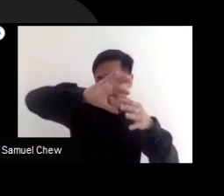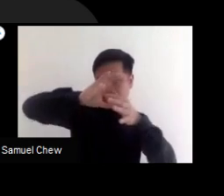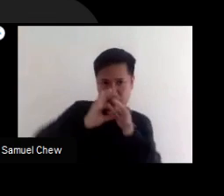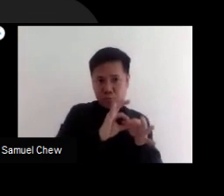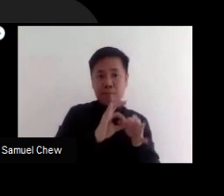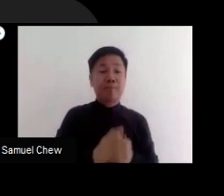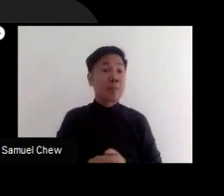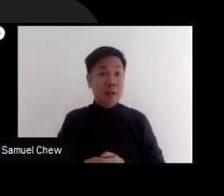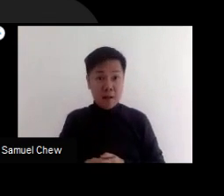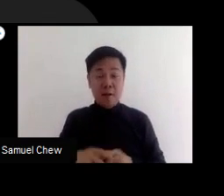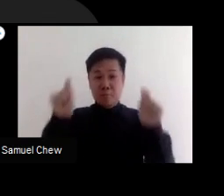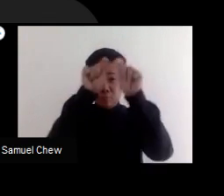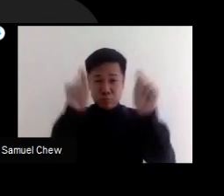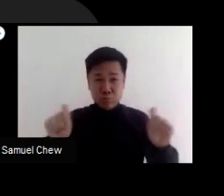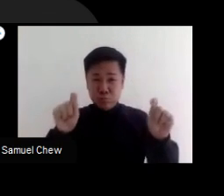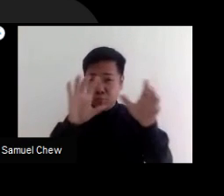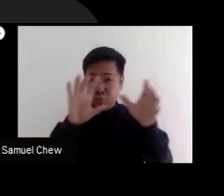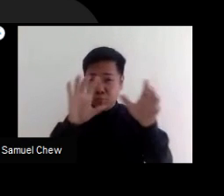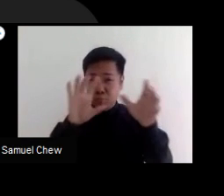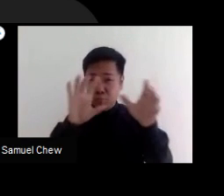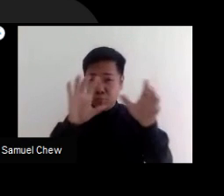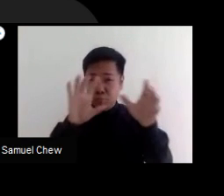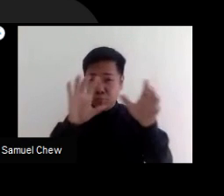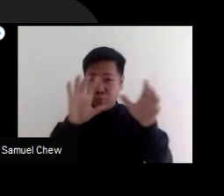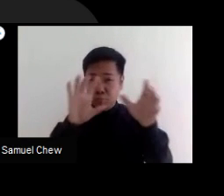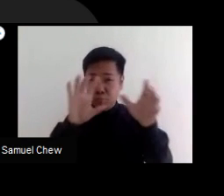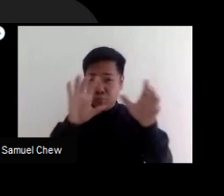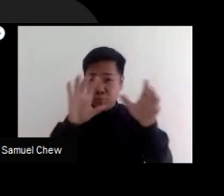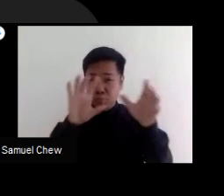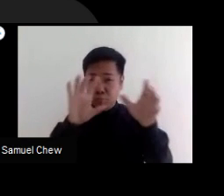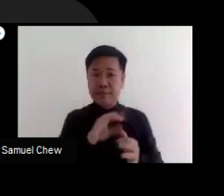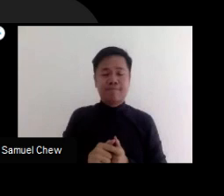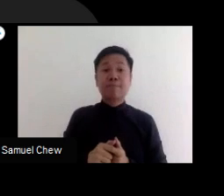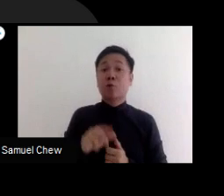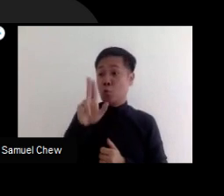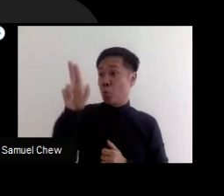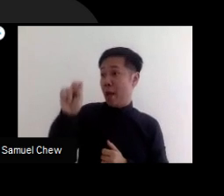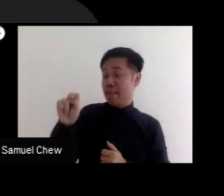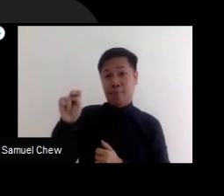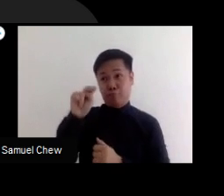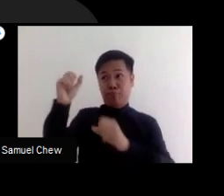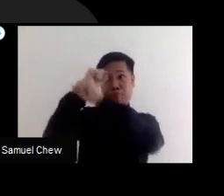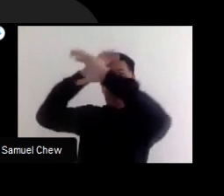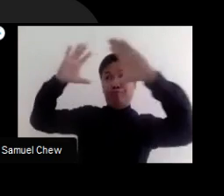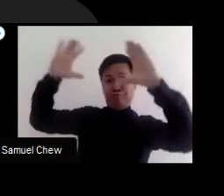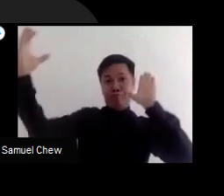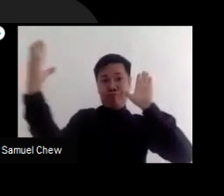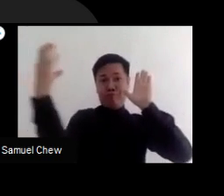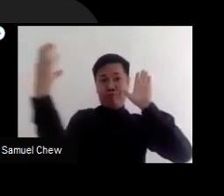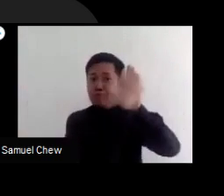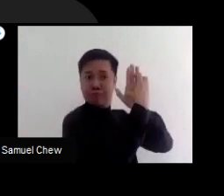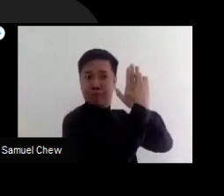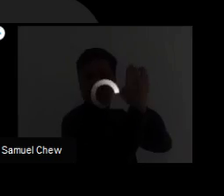to purpose and principle of UN Charter and international law, multilateralism, and